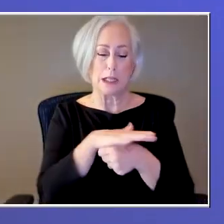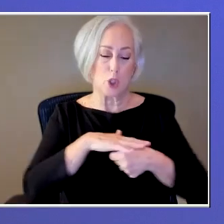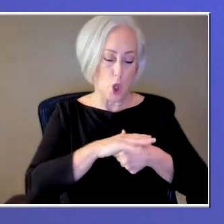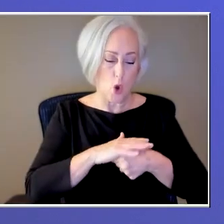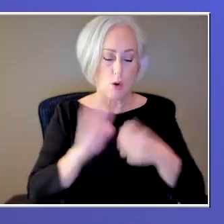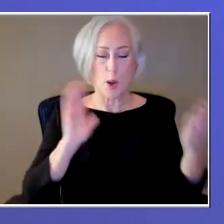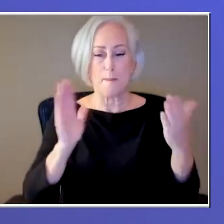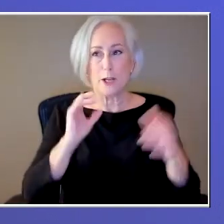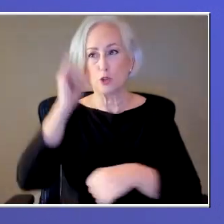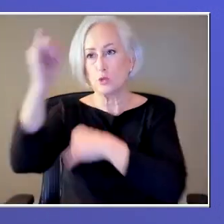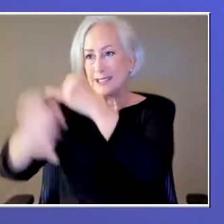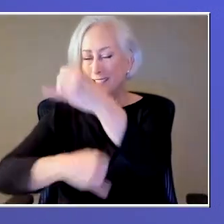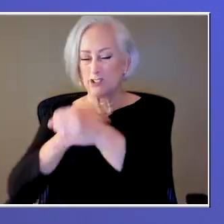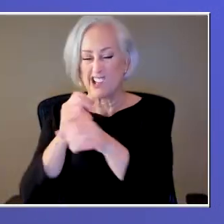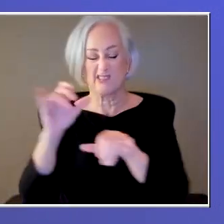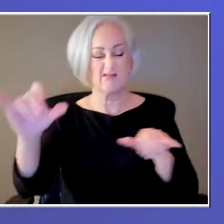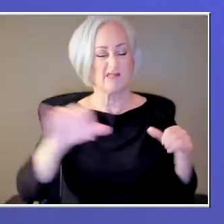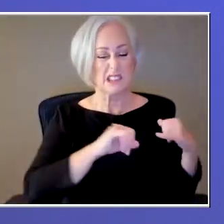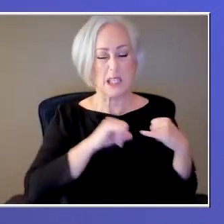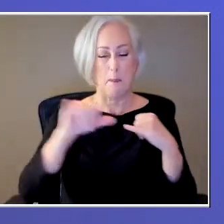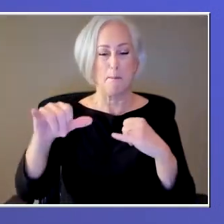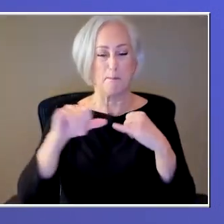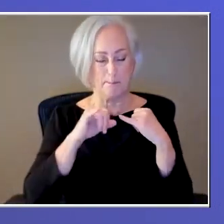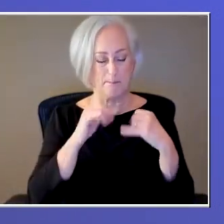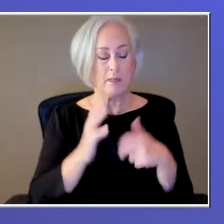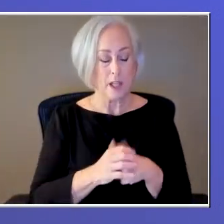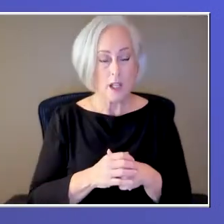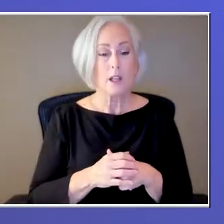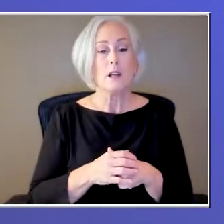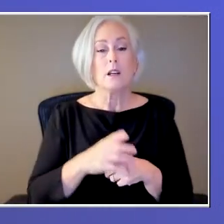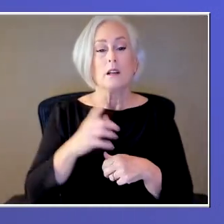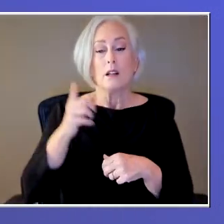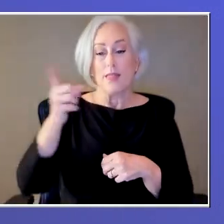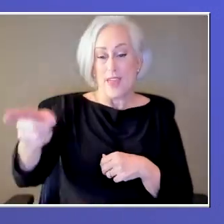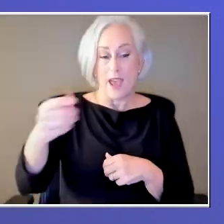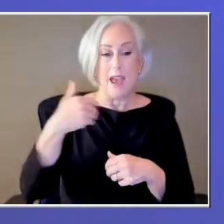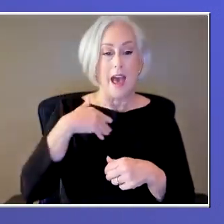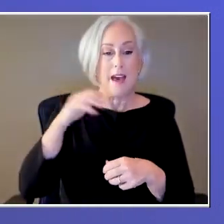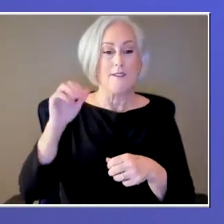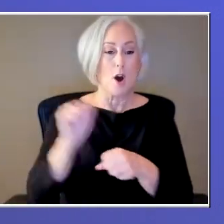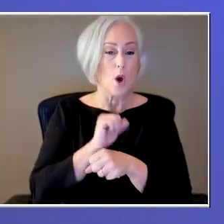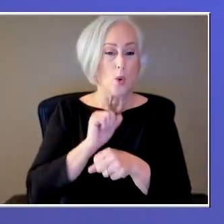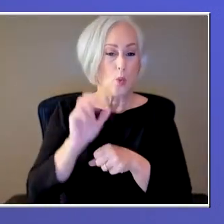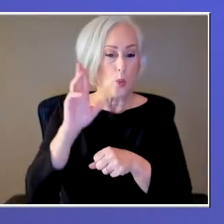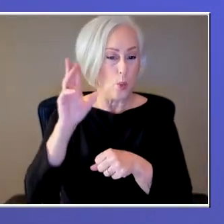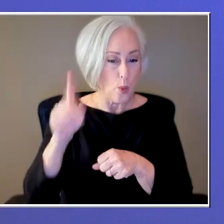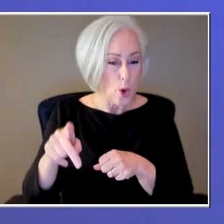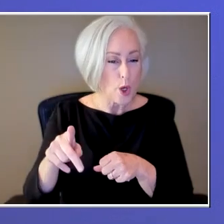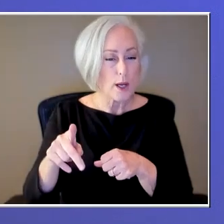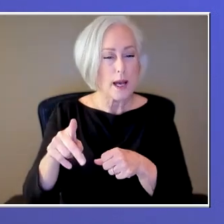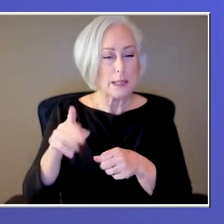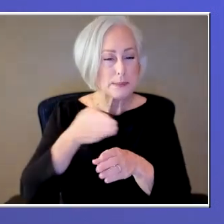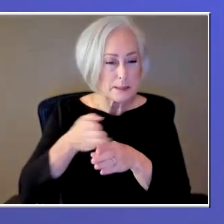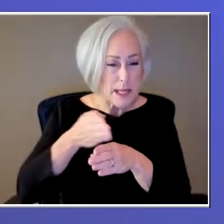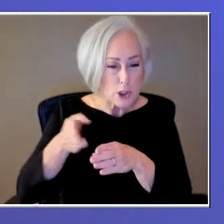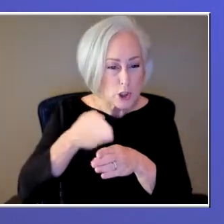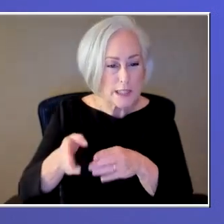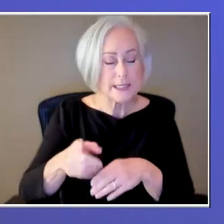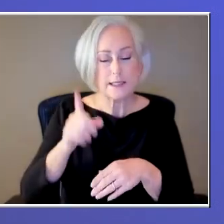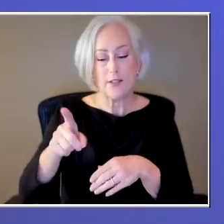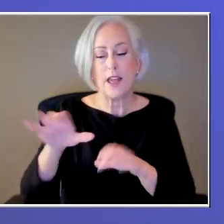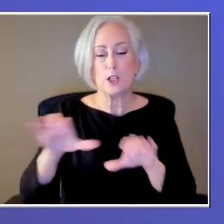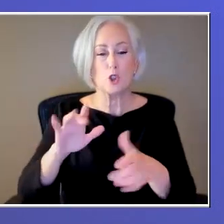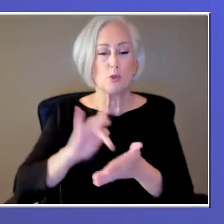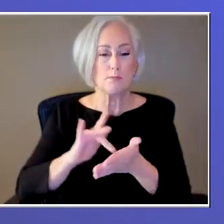donor has a workup specialist that they talk to that coordinates all of their appointments. They get their medical clearance done close to home, and they do